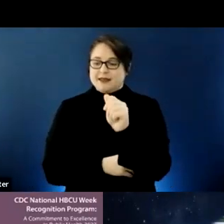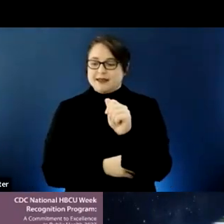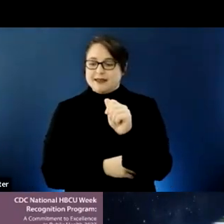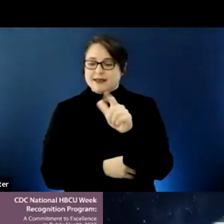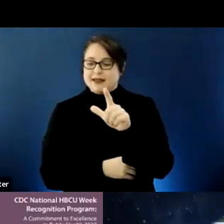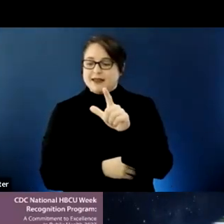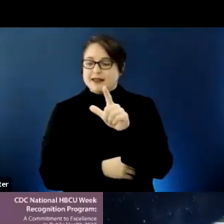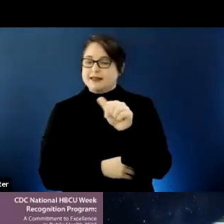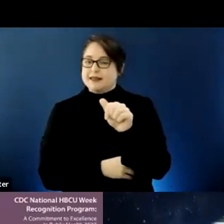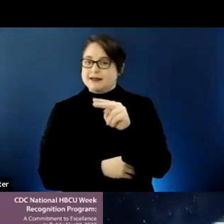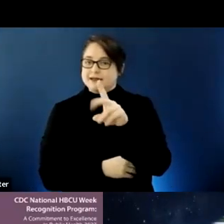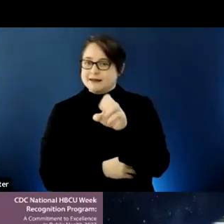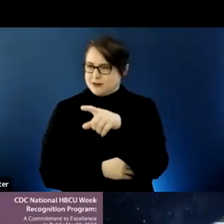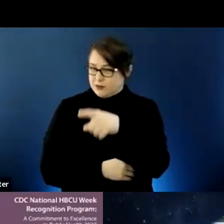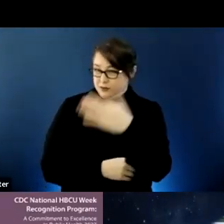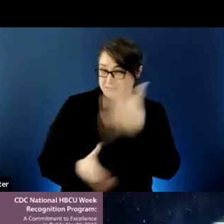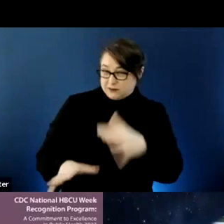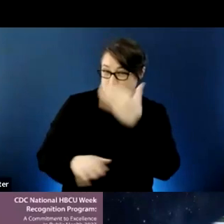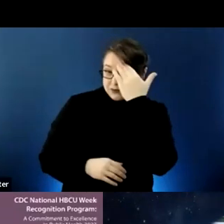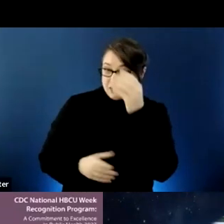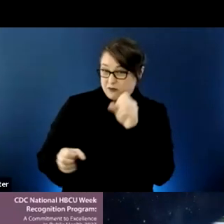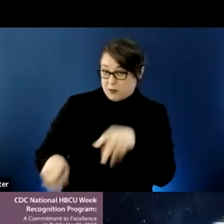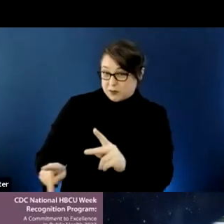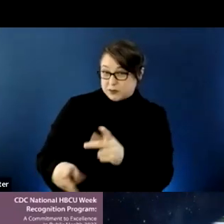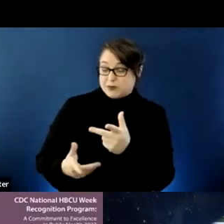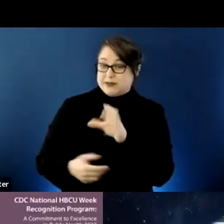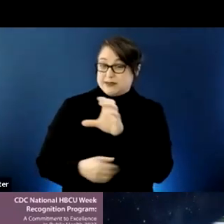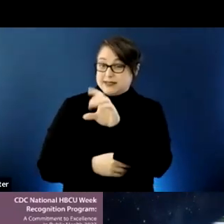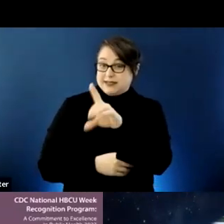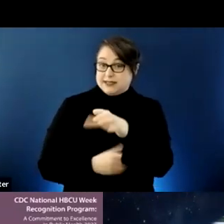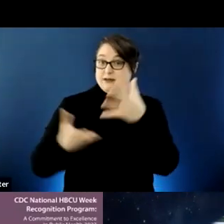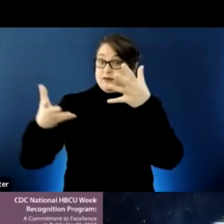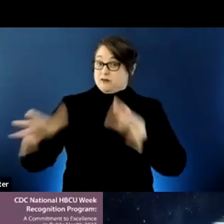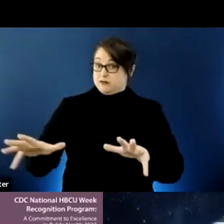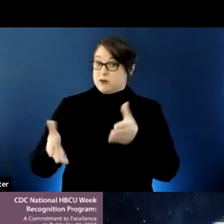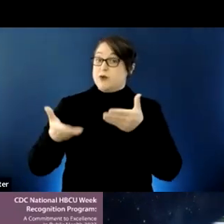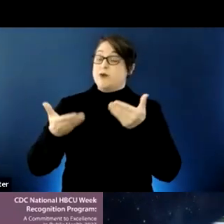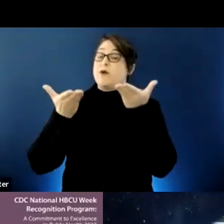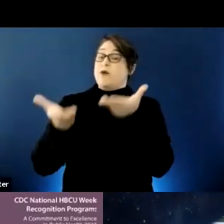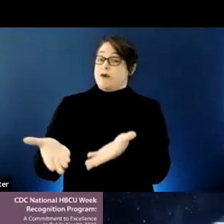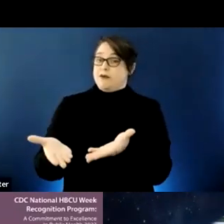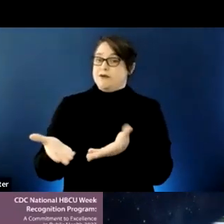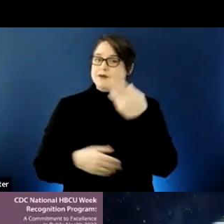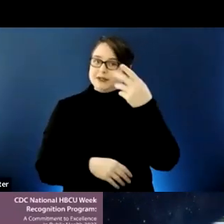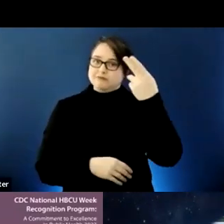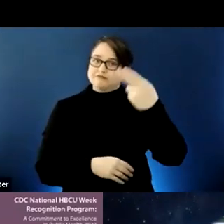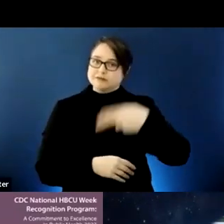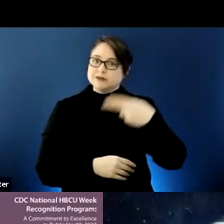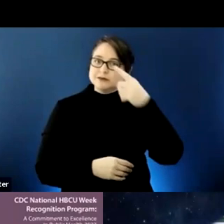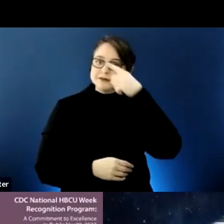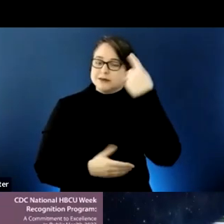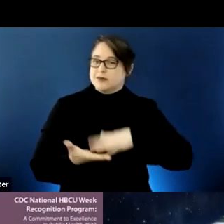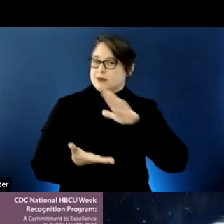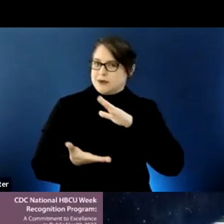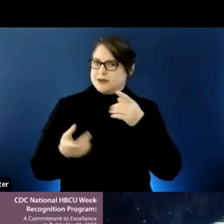of opportunities that CDC does offer for students at historically Black colleges during your tenure